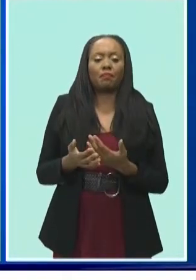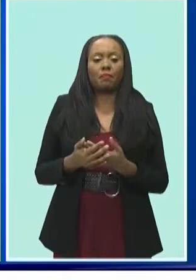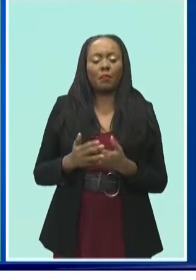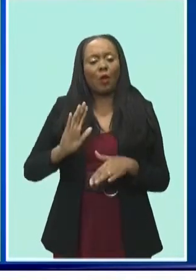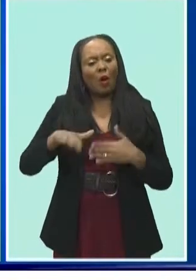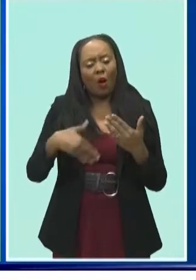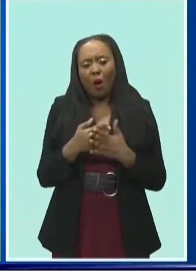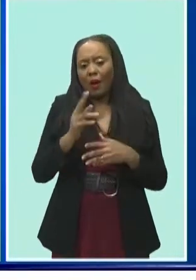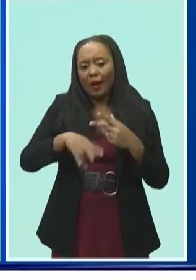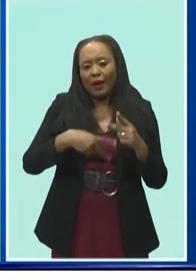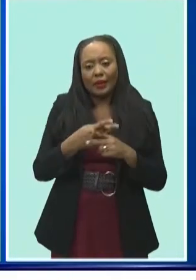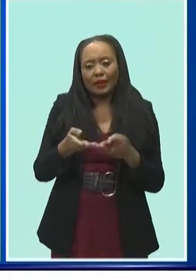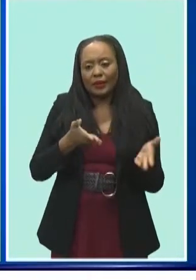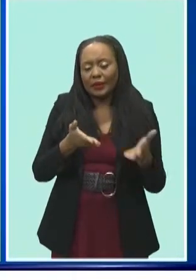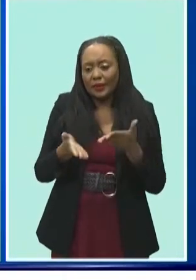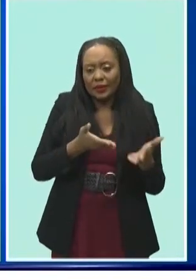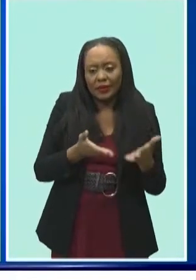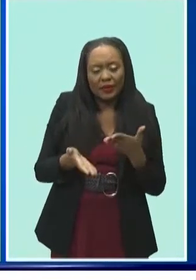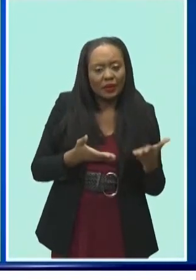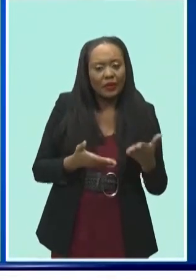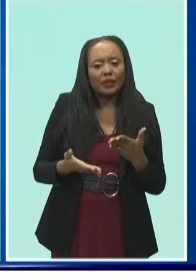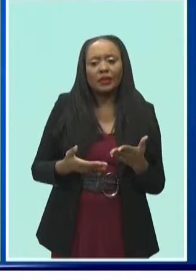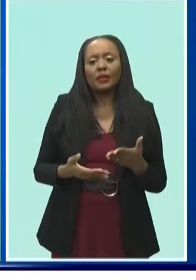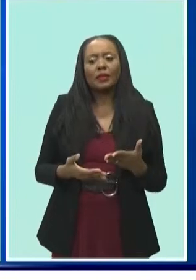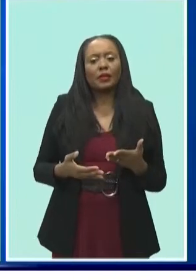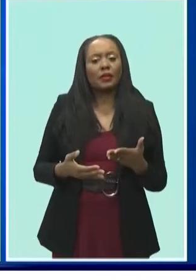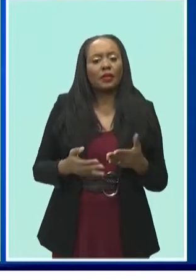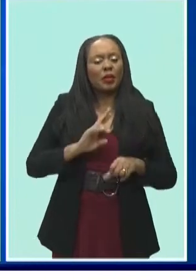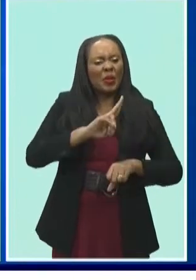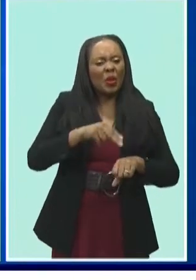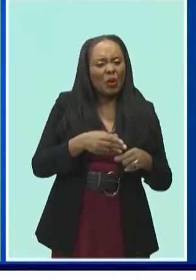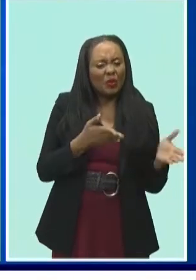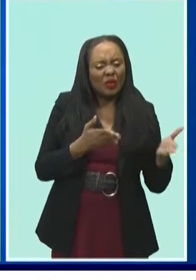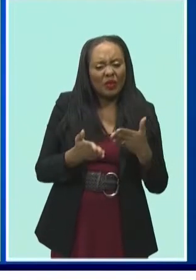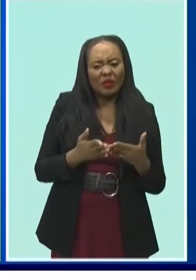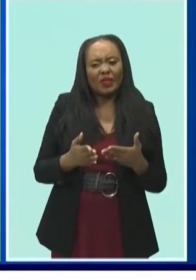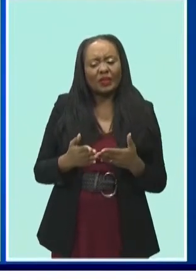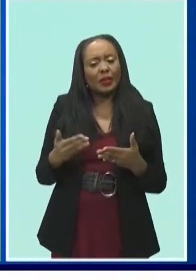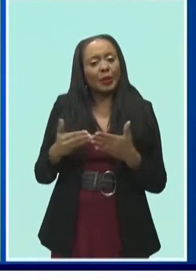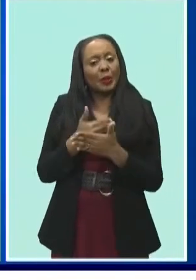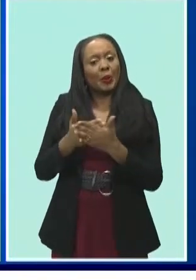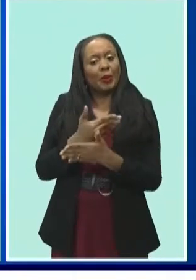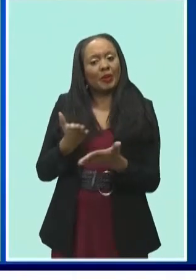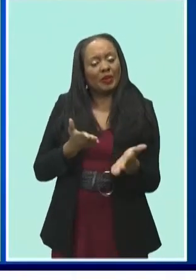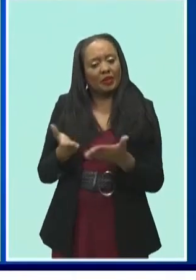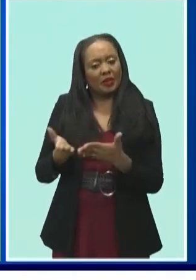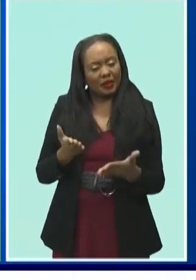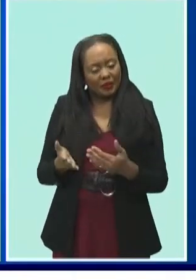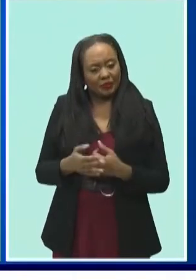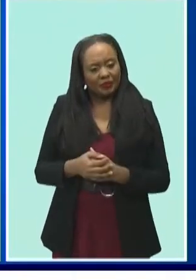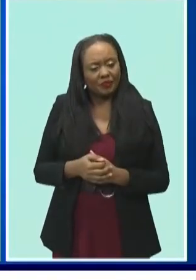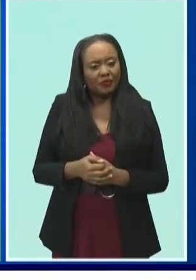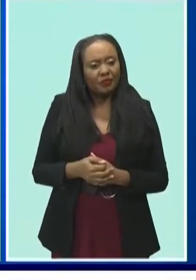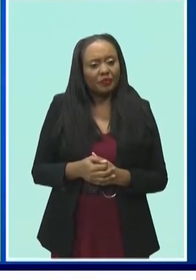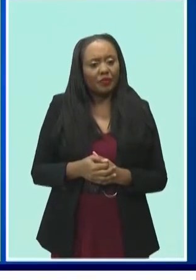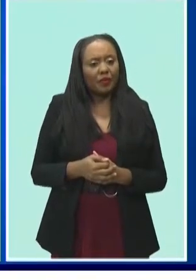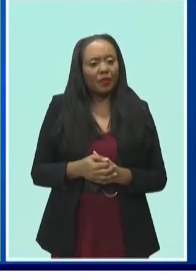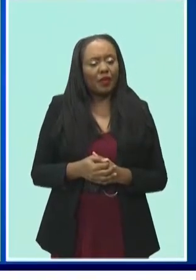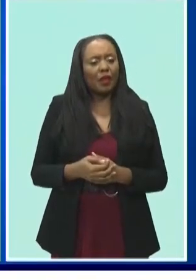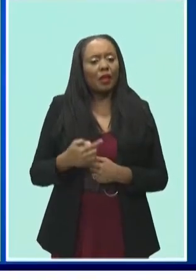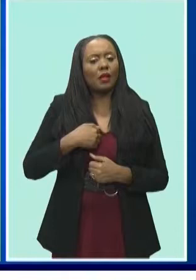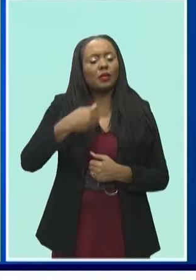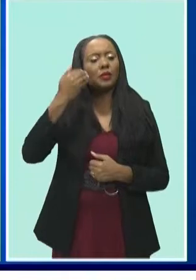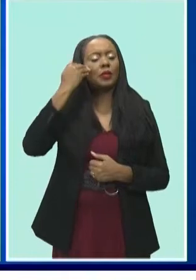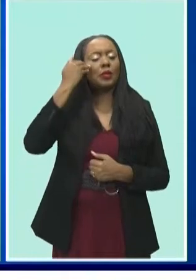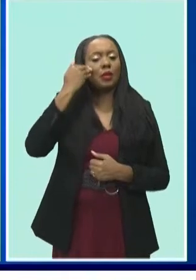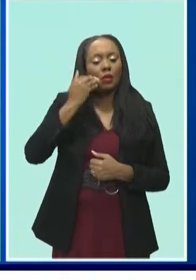service sectors, even to the new emerging economies and emerging sectors. So to answer your question, I think anecdotally we know that